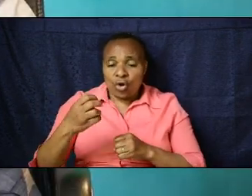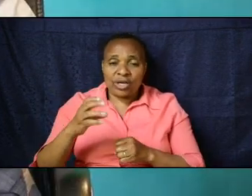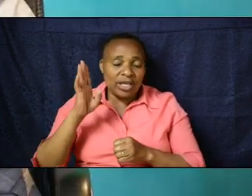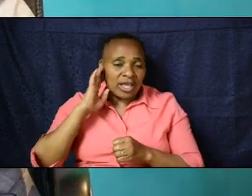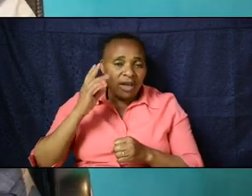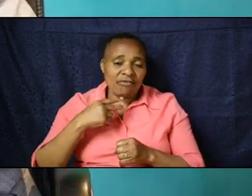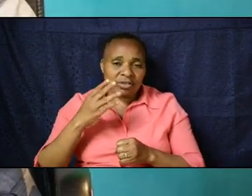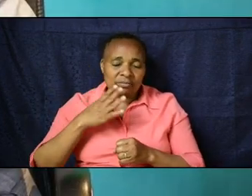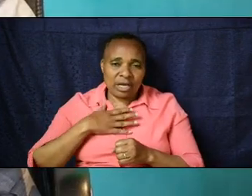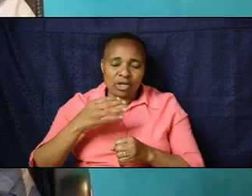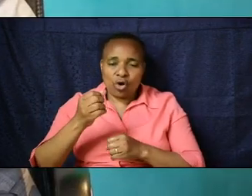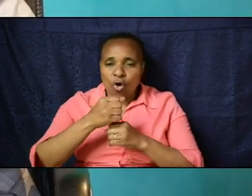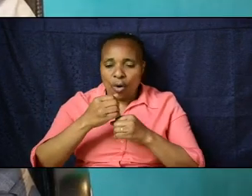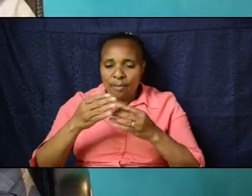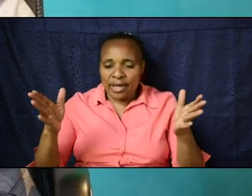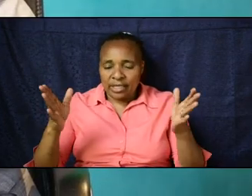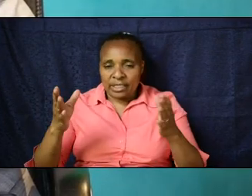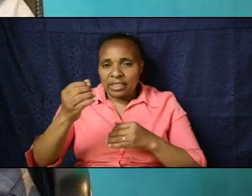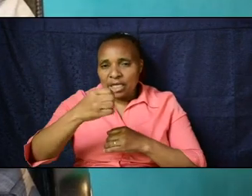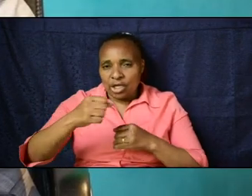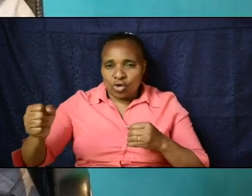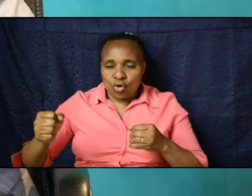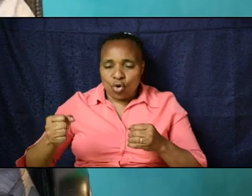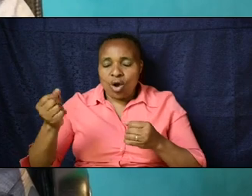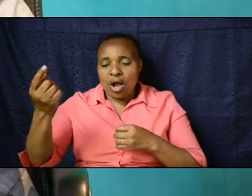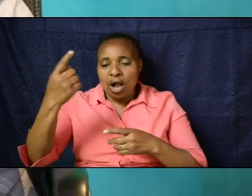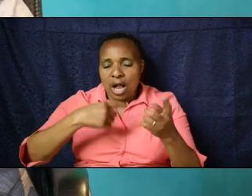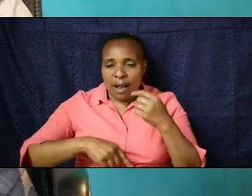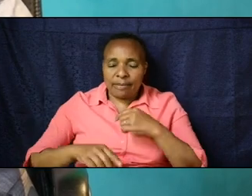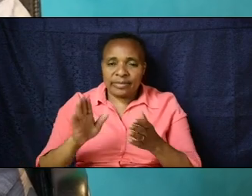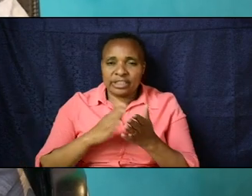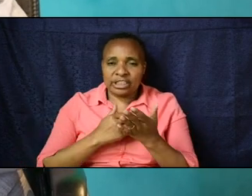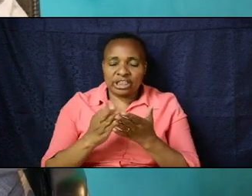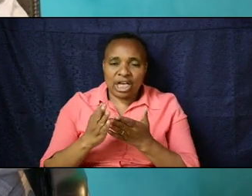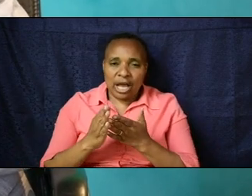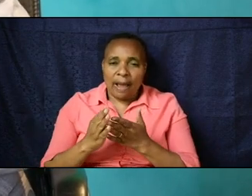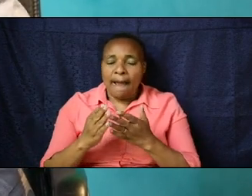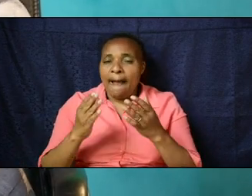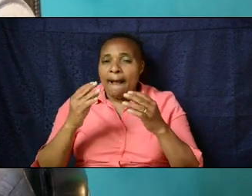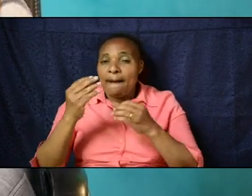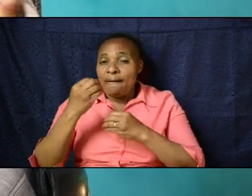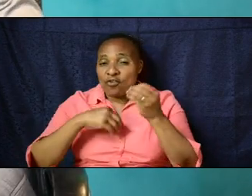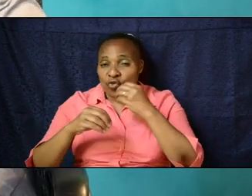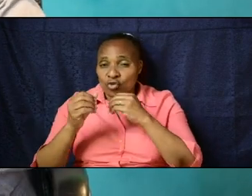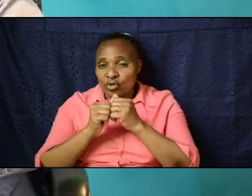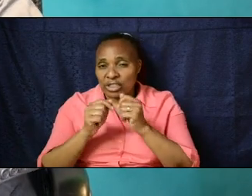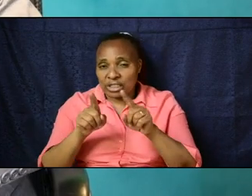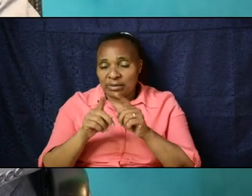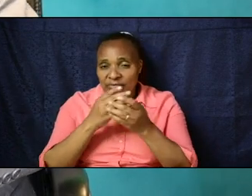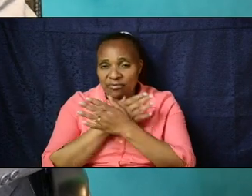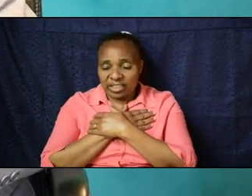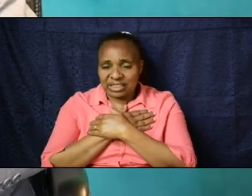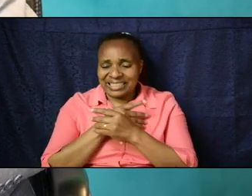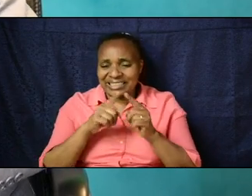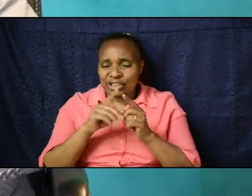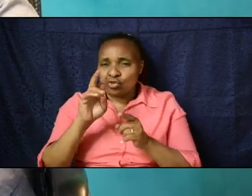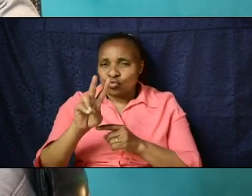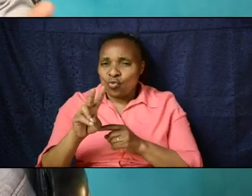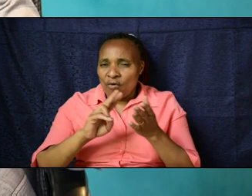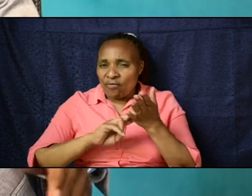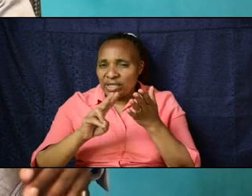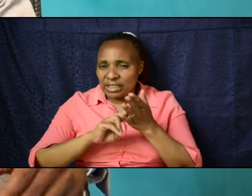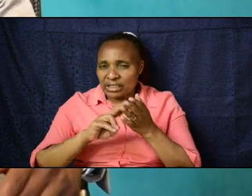and open the door, I will come in and we will share a meal together as friends." Now, these are two doors we see in these two